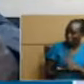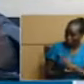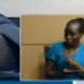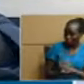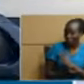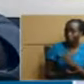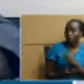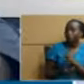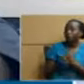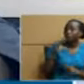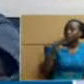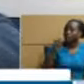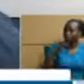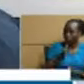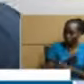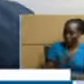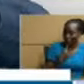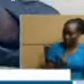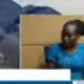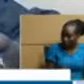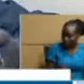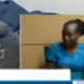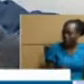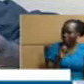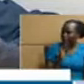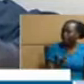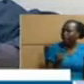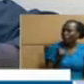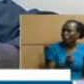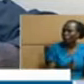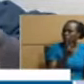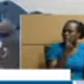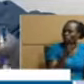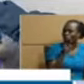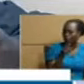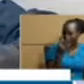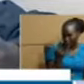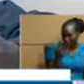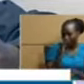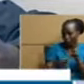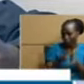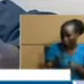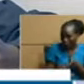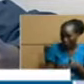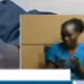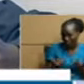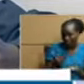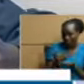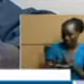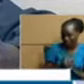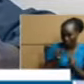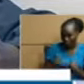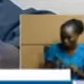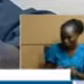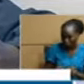like I've said, if there are only 2.5 people who are saving today, is it